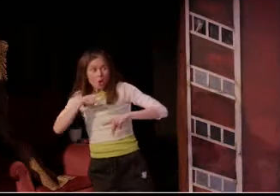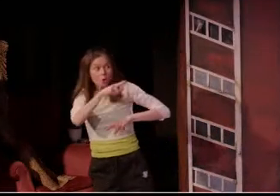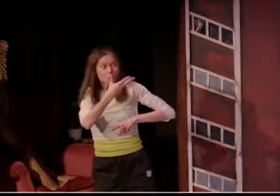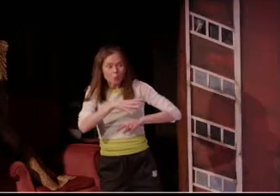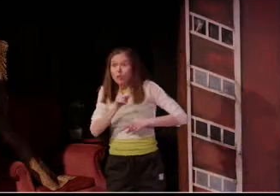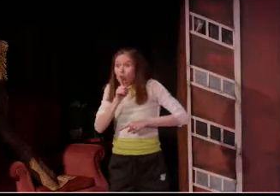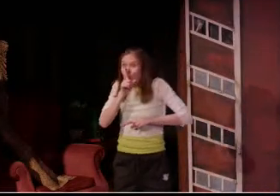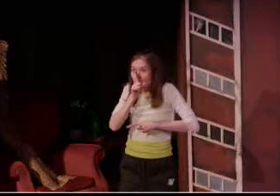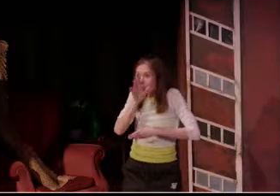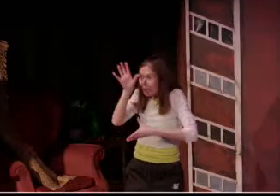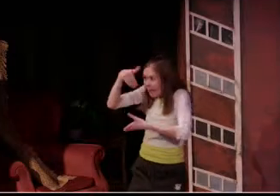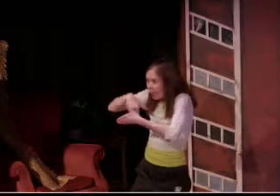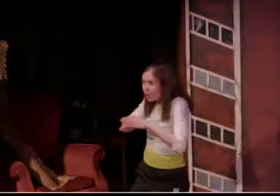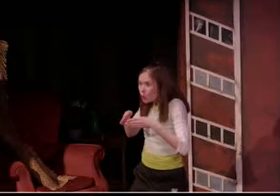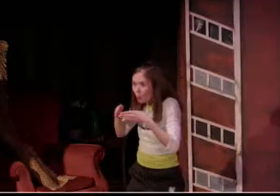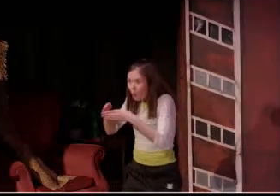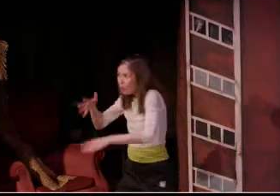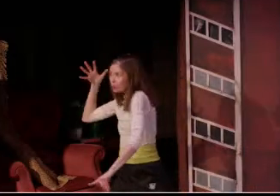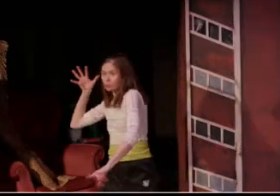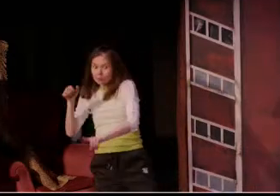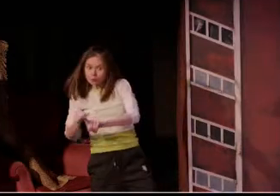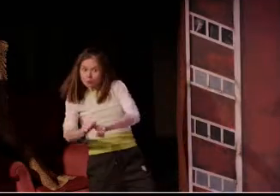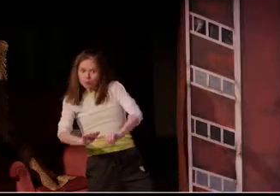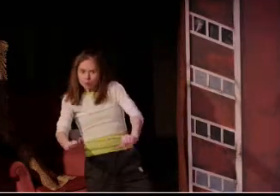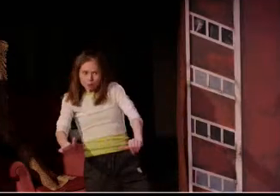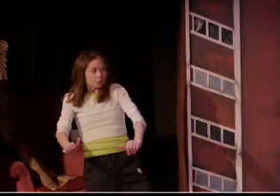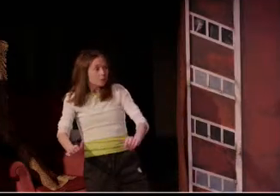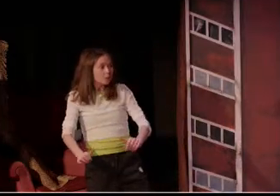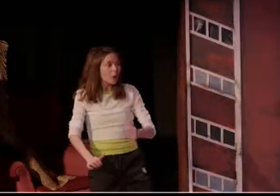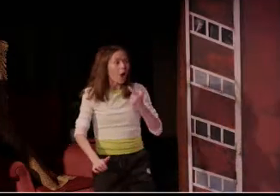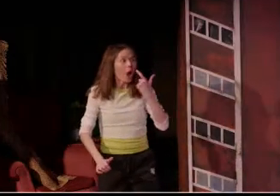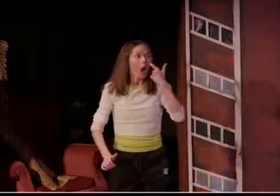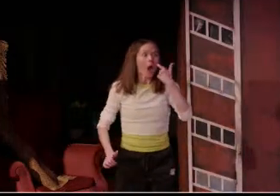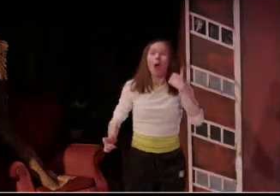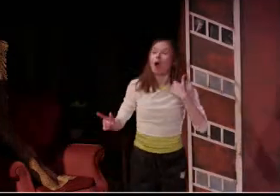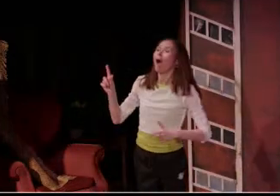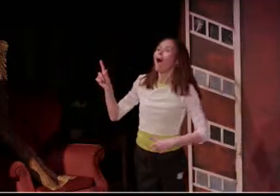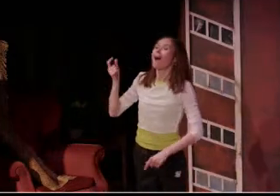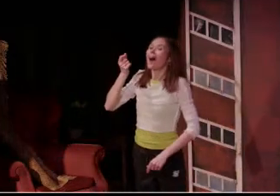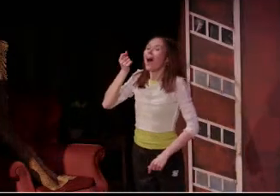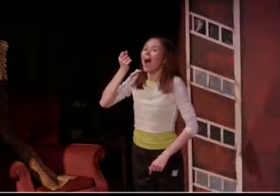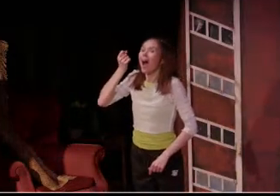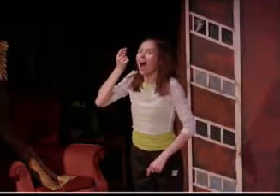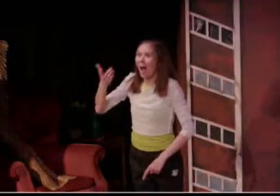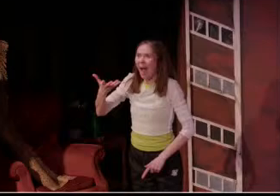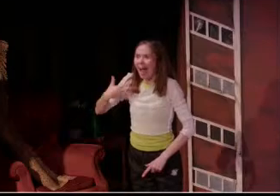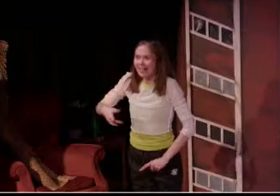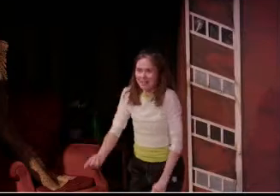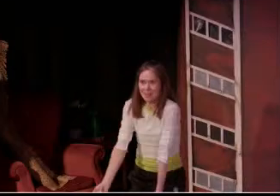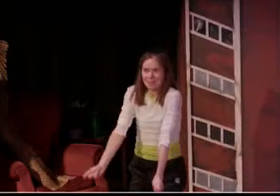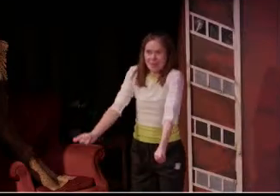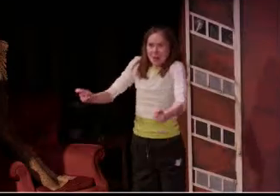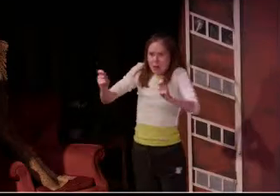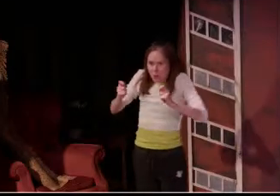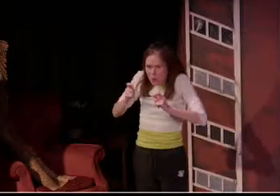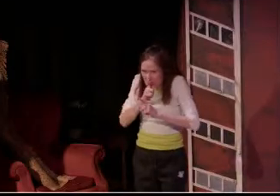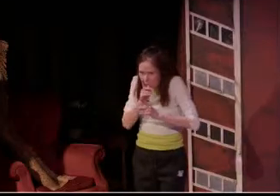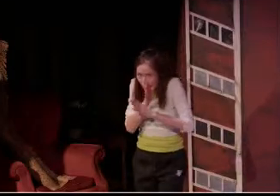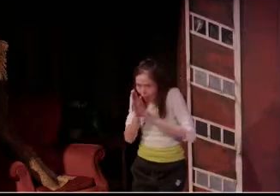unseen. I see the play is cast, and I must act a part. No remedy.